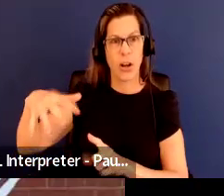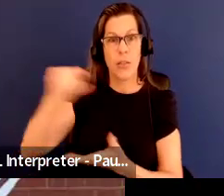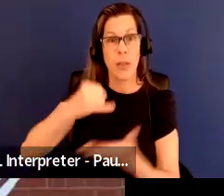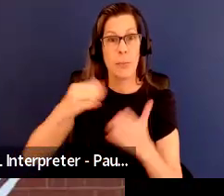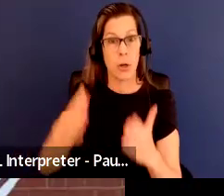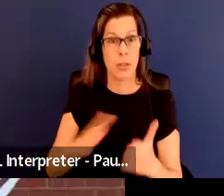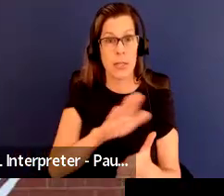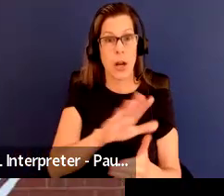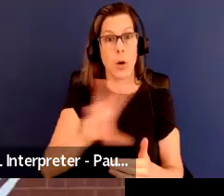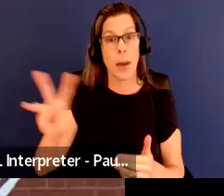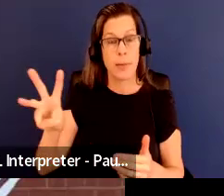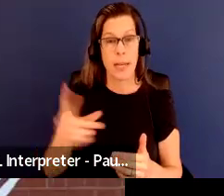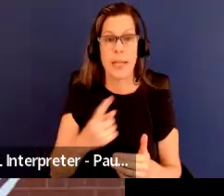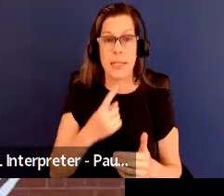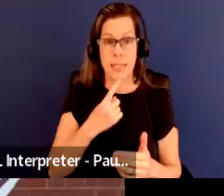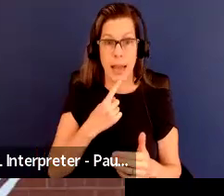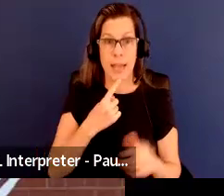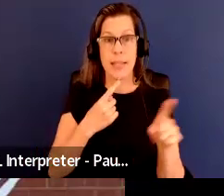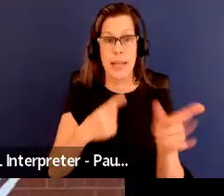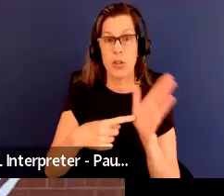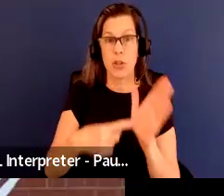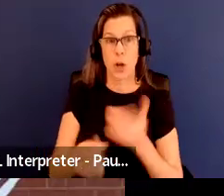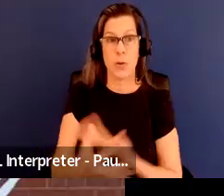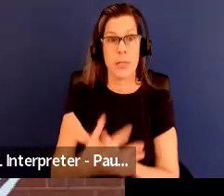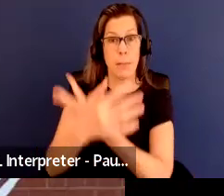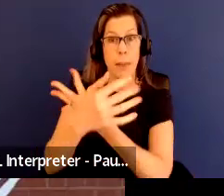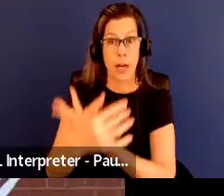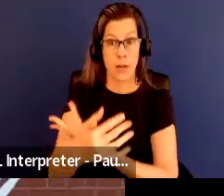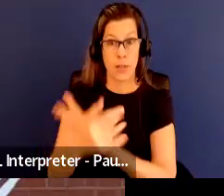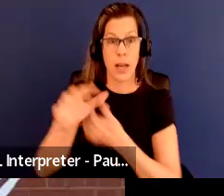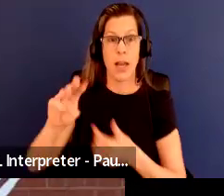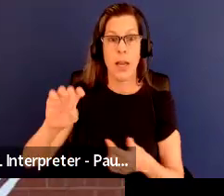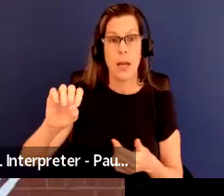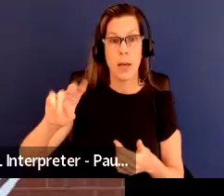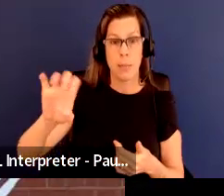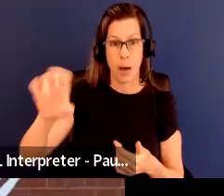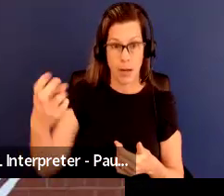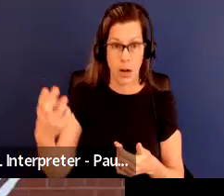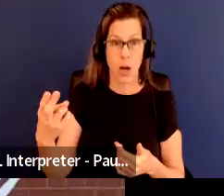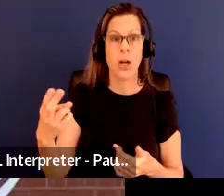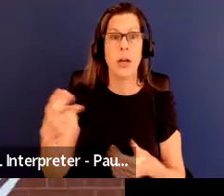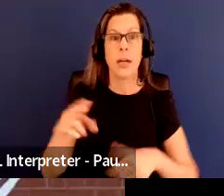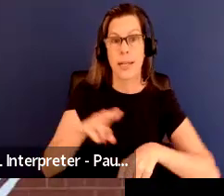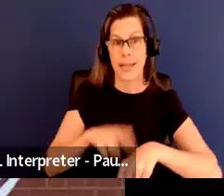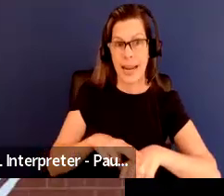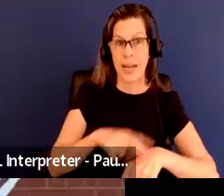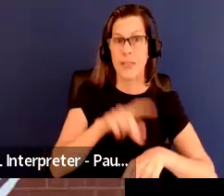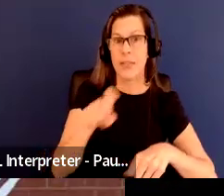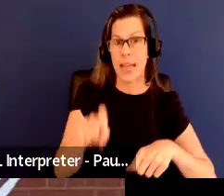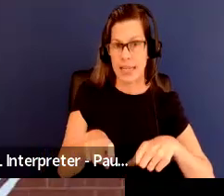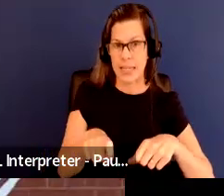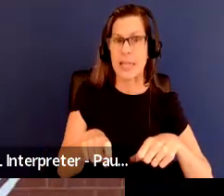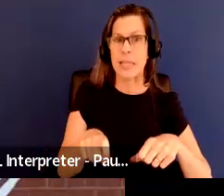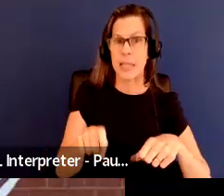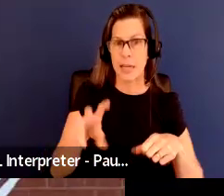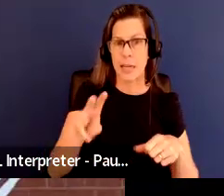website says, the mural depicts monarch butterflies and native Mexican Texan milkweed and reads, "Migration is